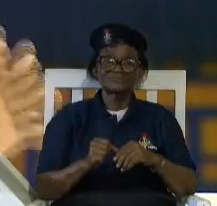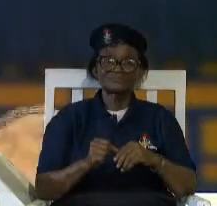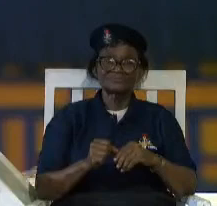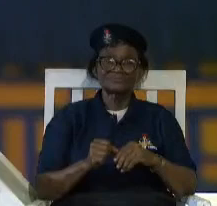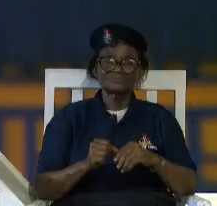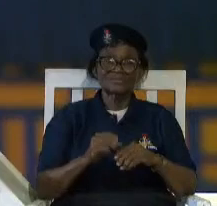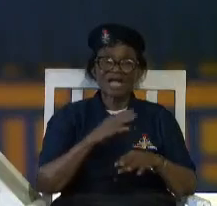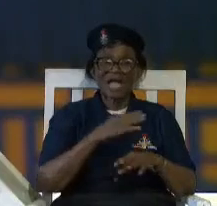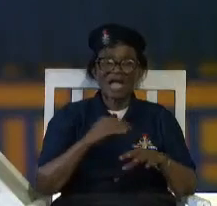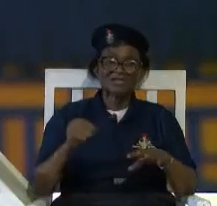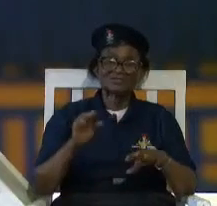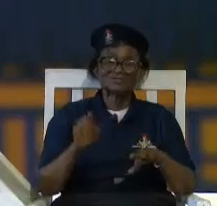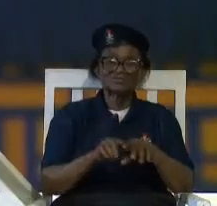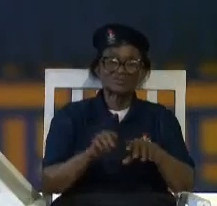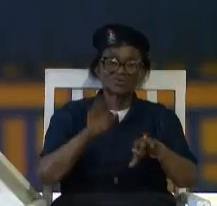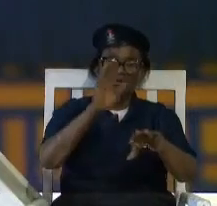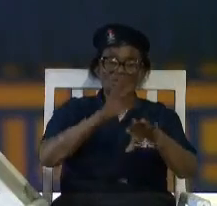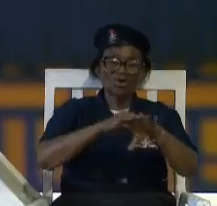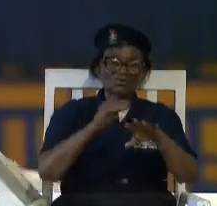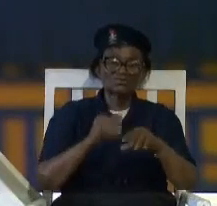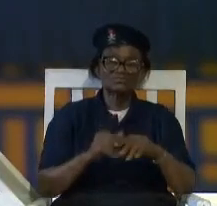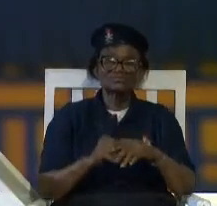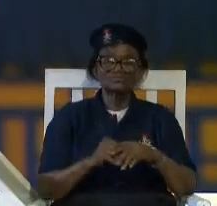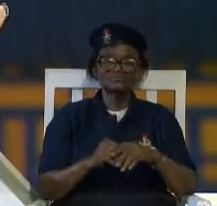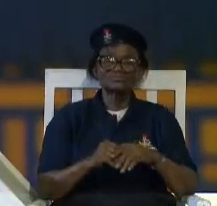Etc., etc.